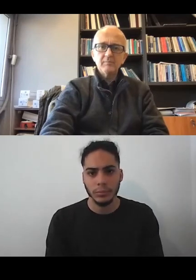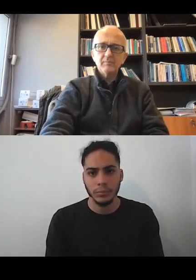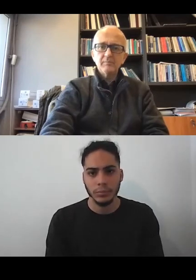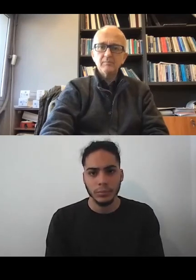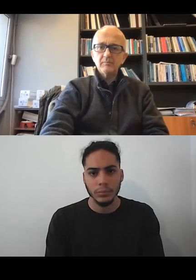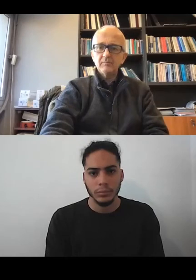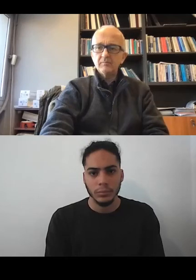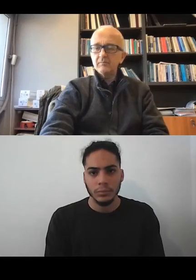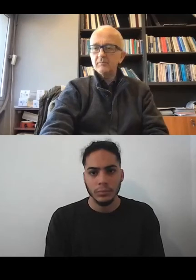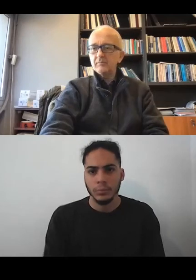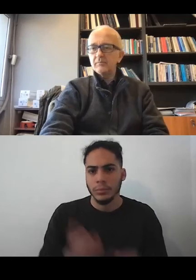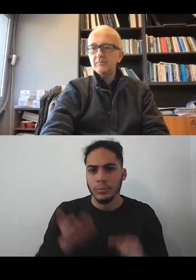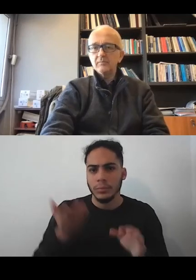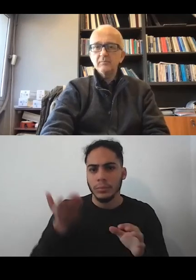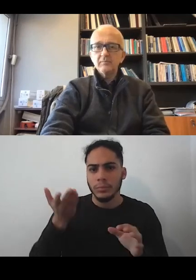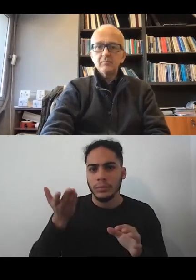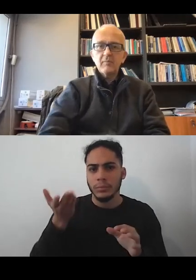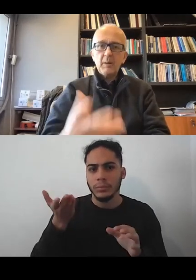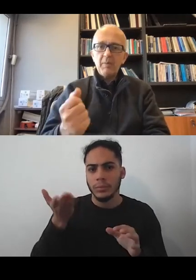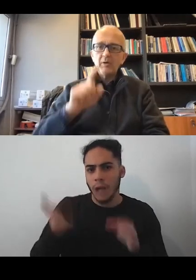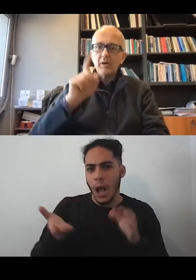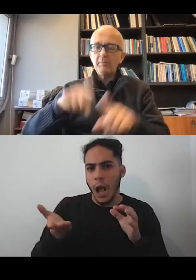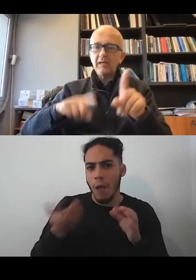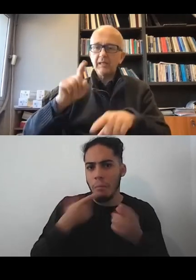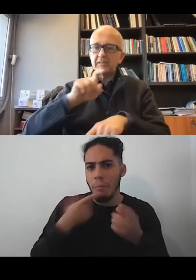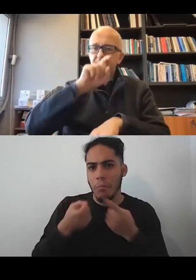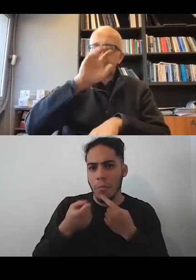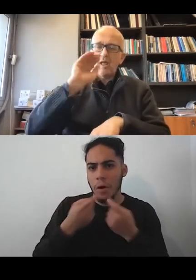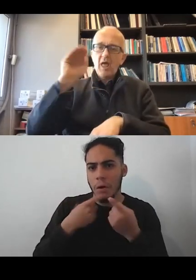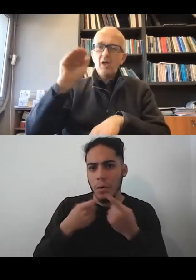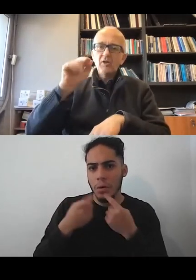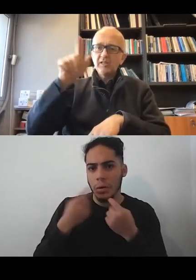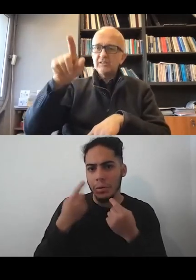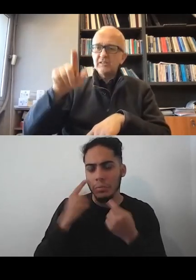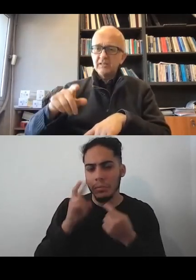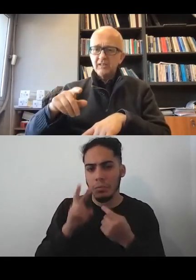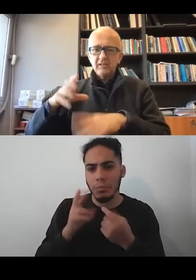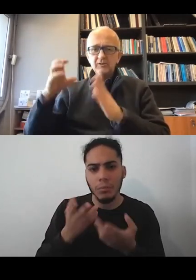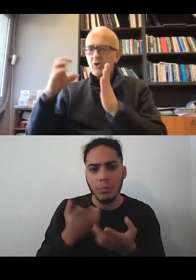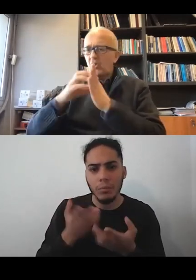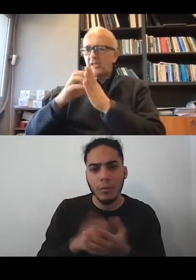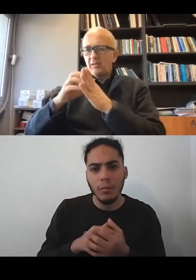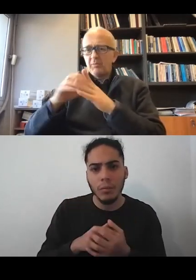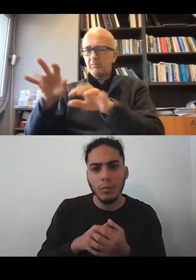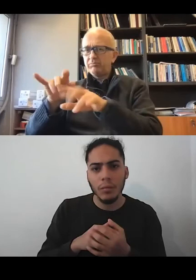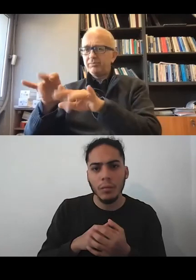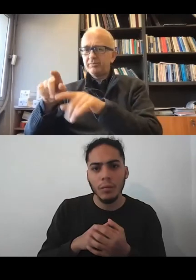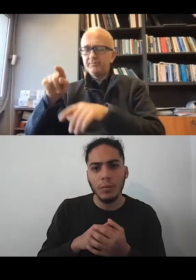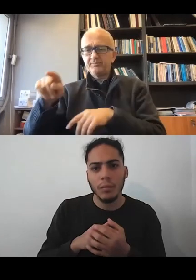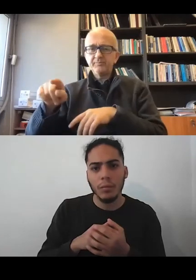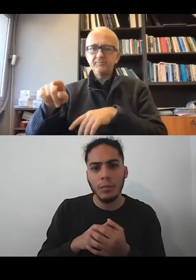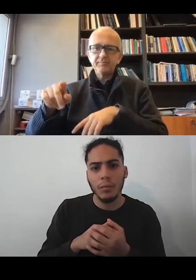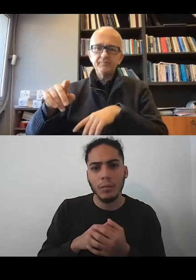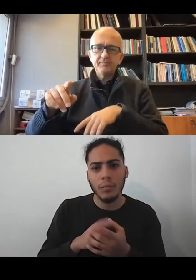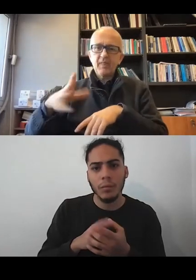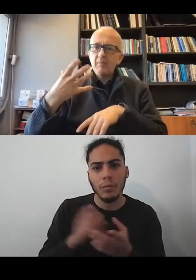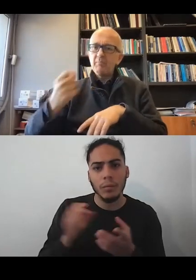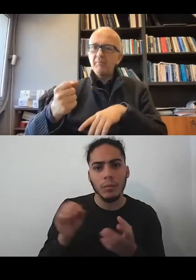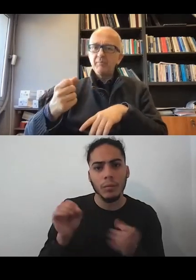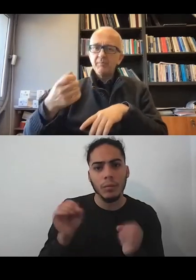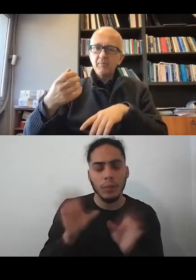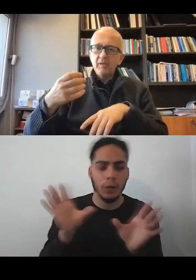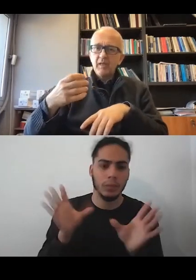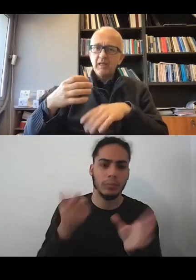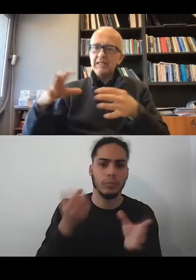There are some questions on the chat, as I see. Of course, all the links to the project, to the